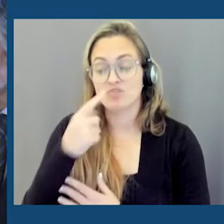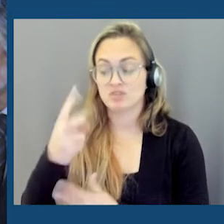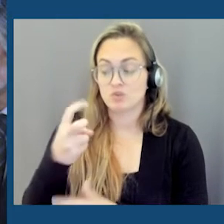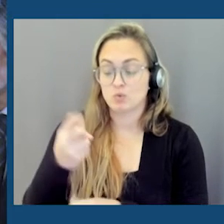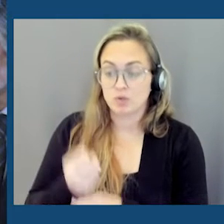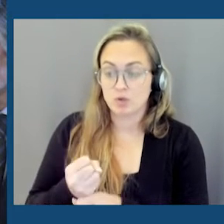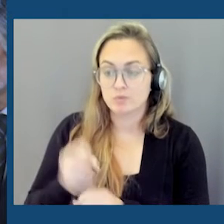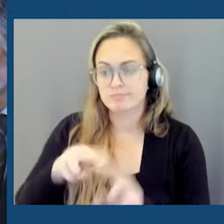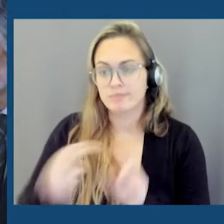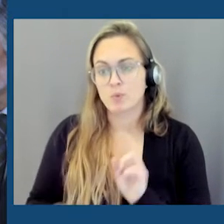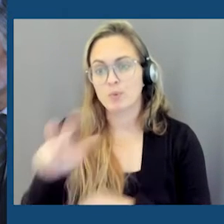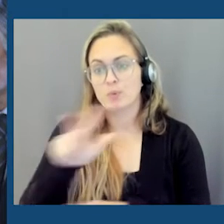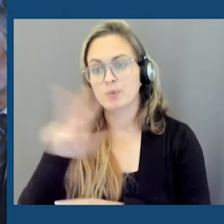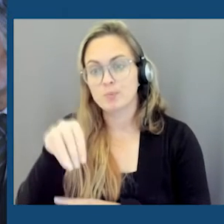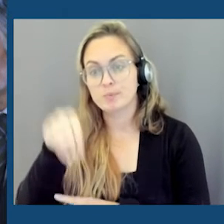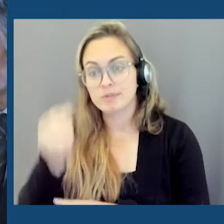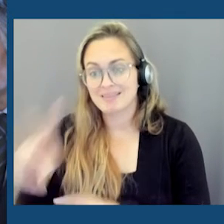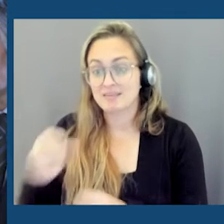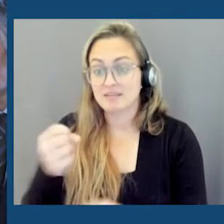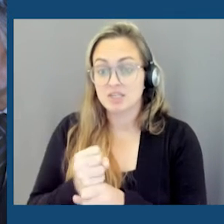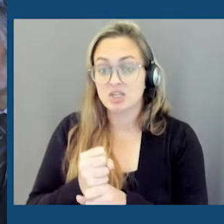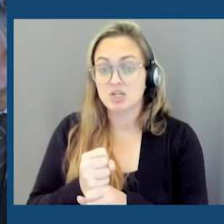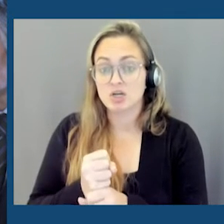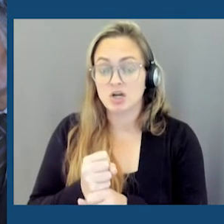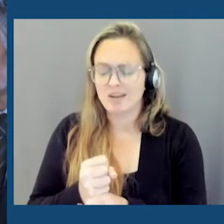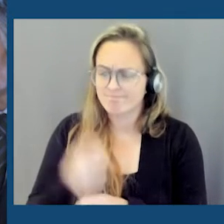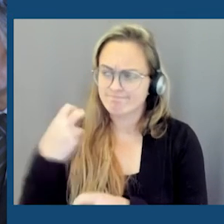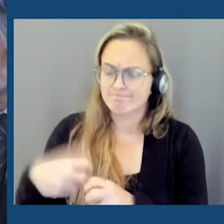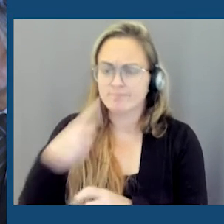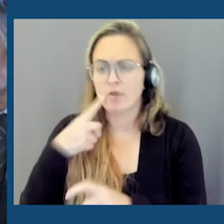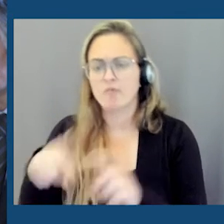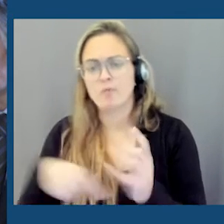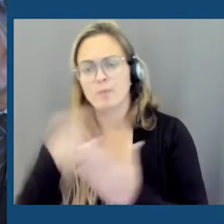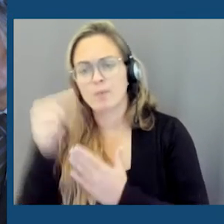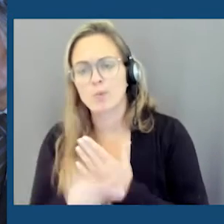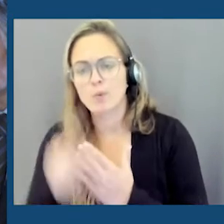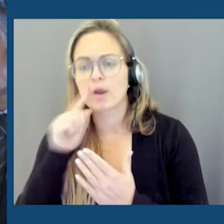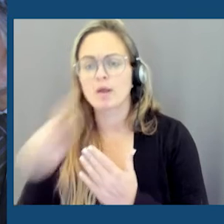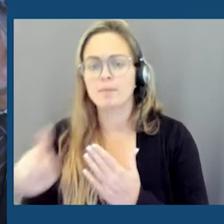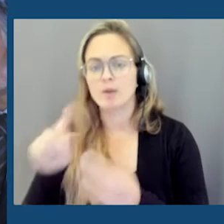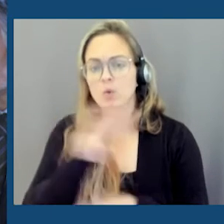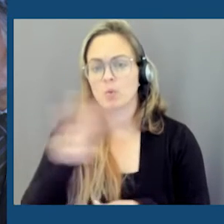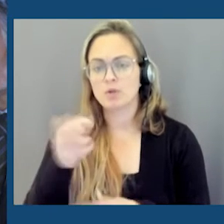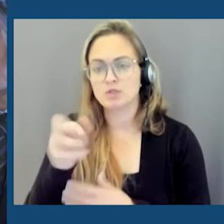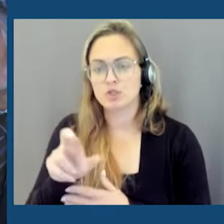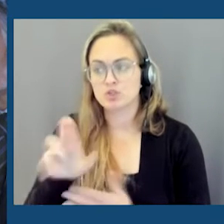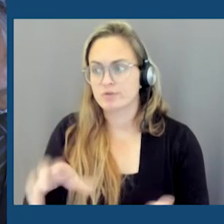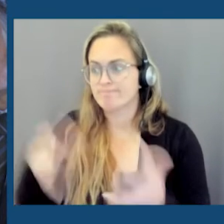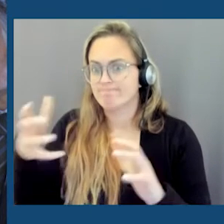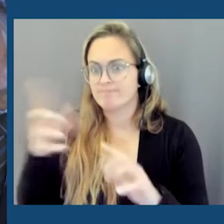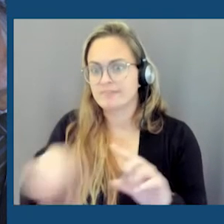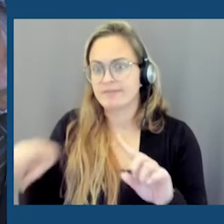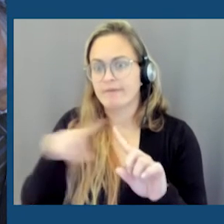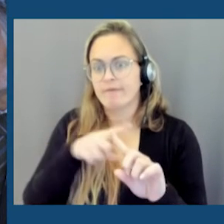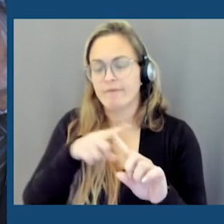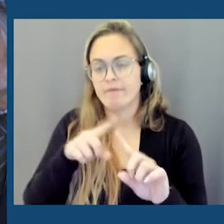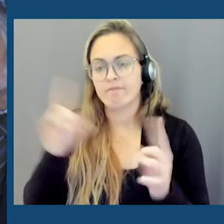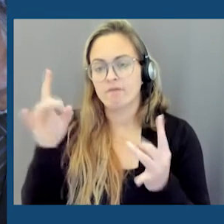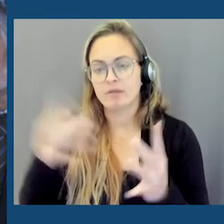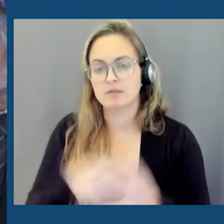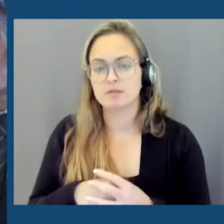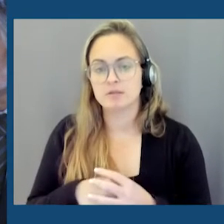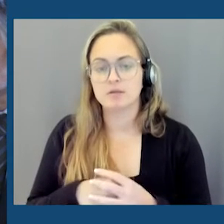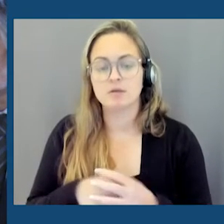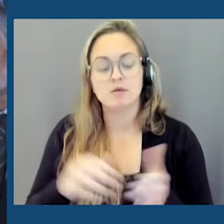down 32% this year, a SNUG program in Westchester County is disrupting the cycle of violence. Through community partners,